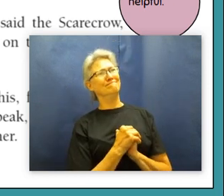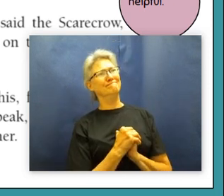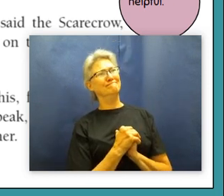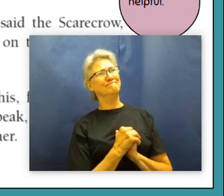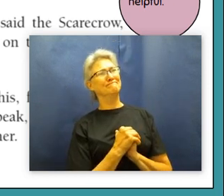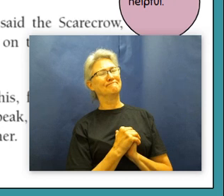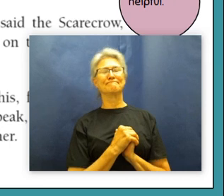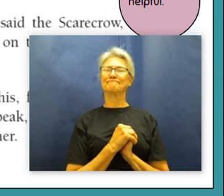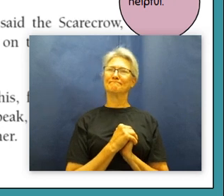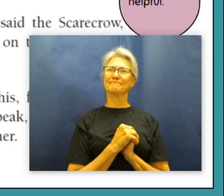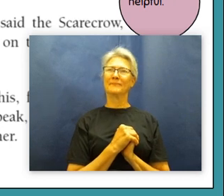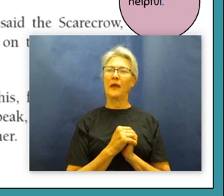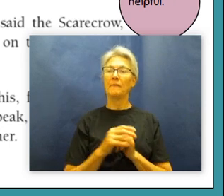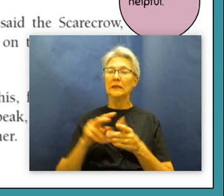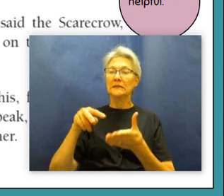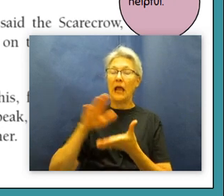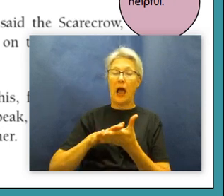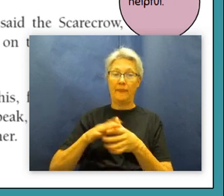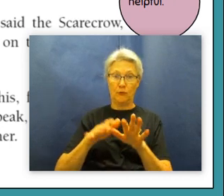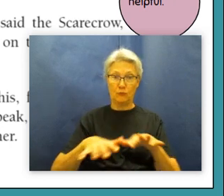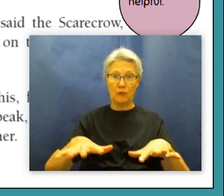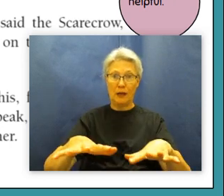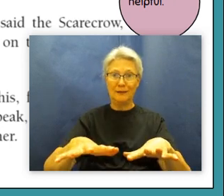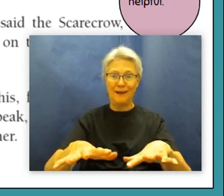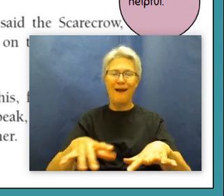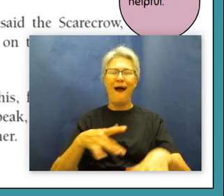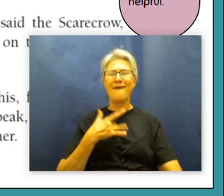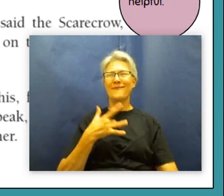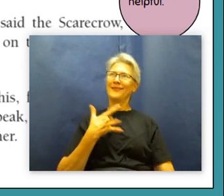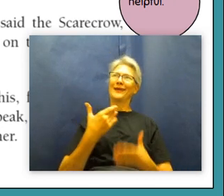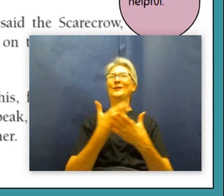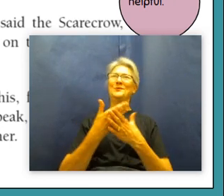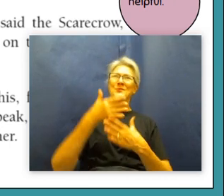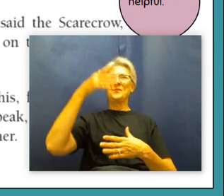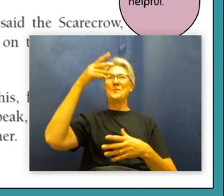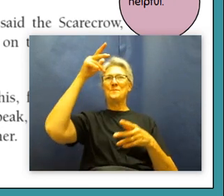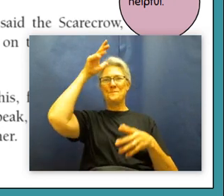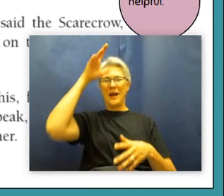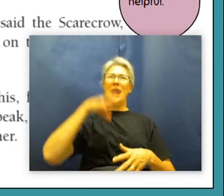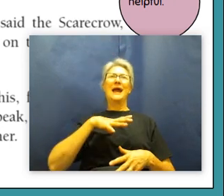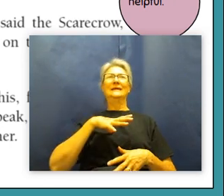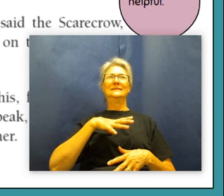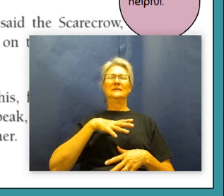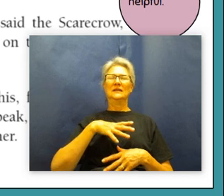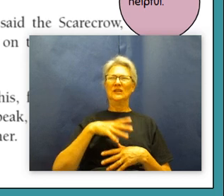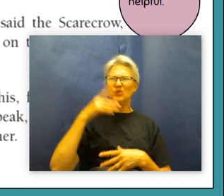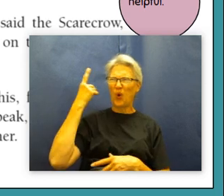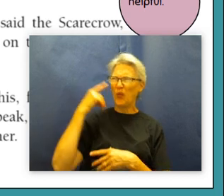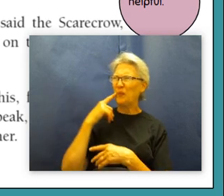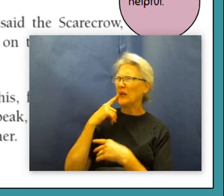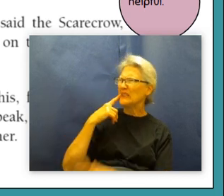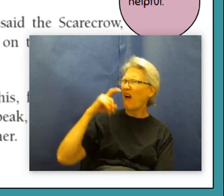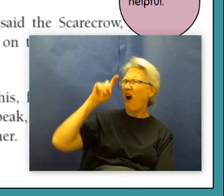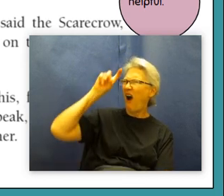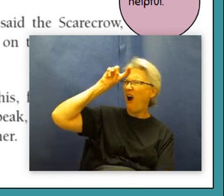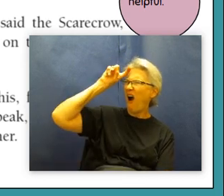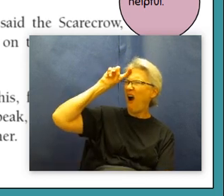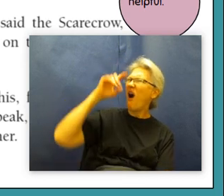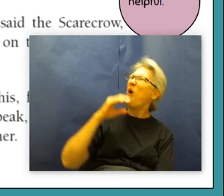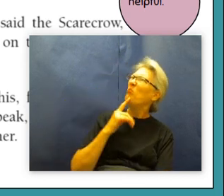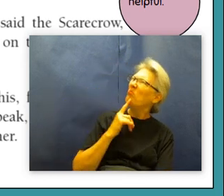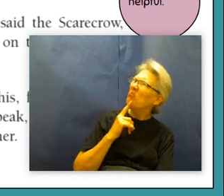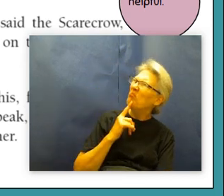scarecrow, when he had been set down on the ground. "I feel like a new man." Dorothy was puzzled at this, for it sounded odd